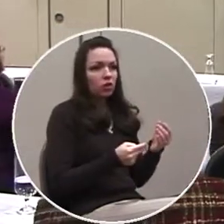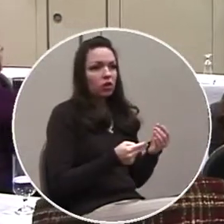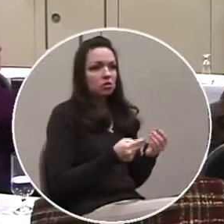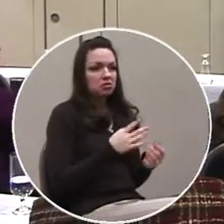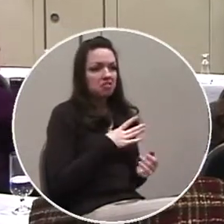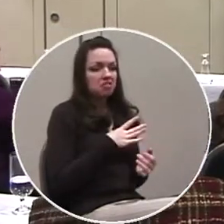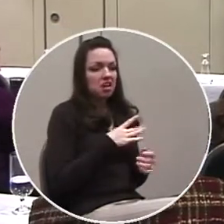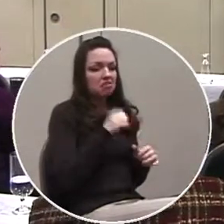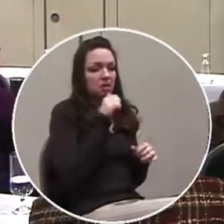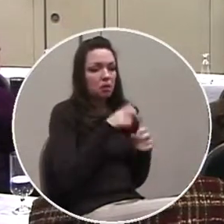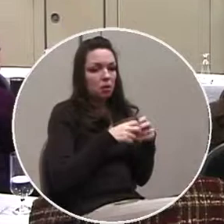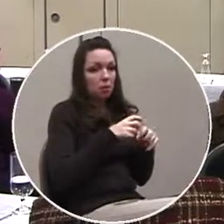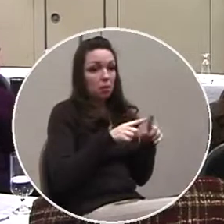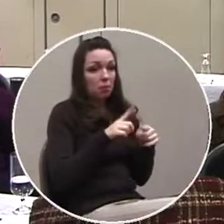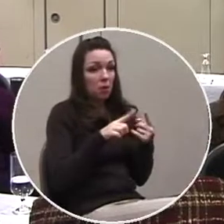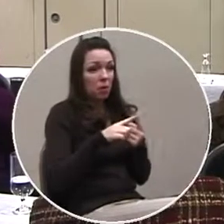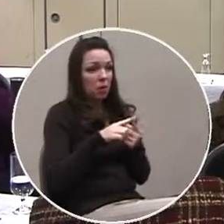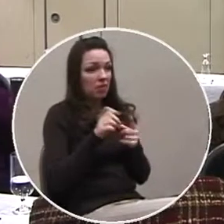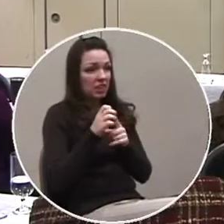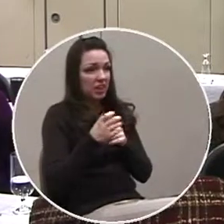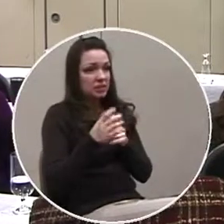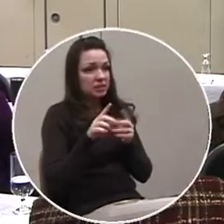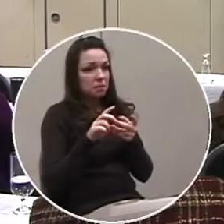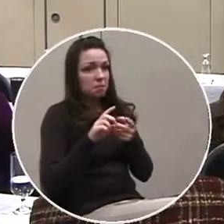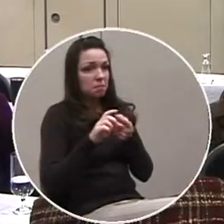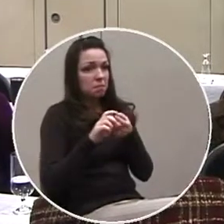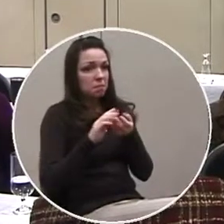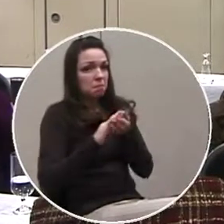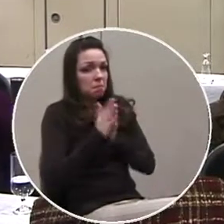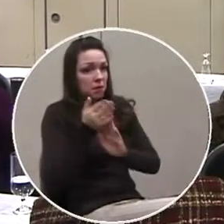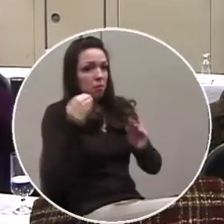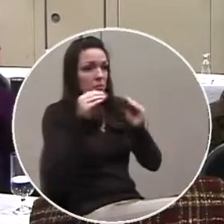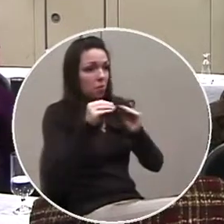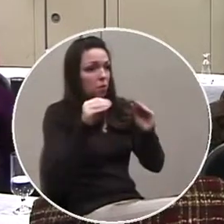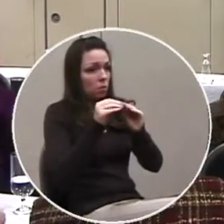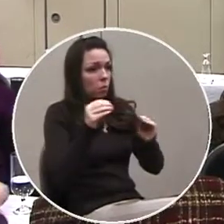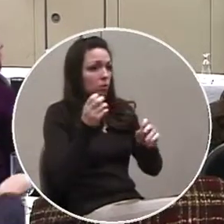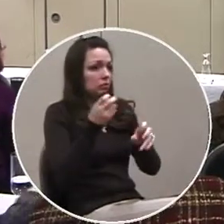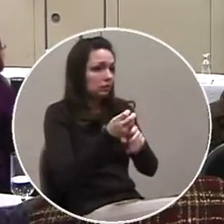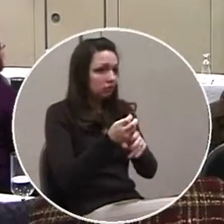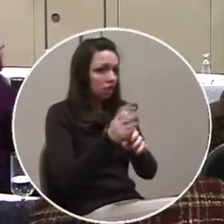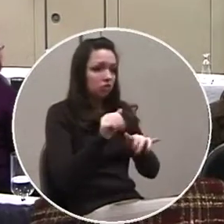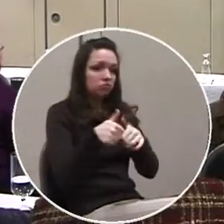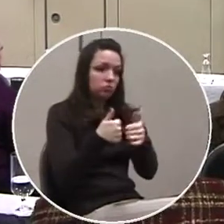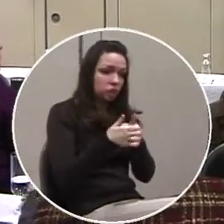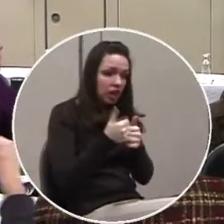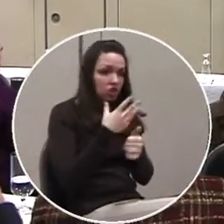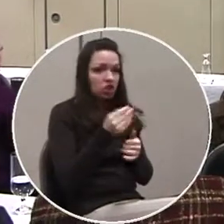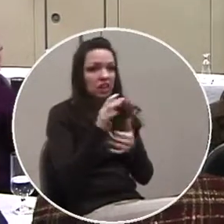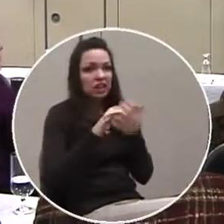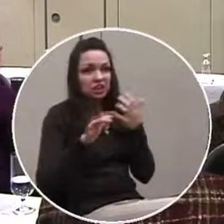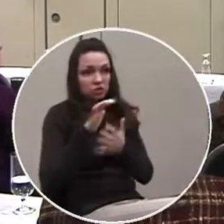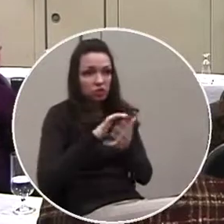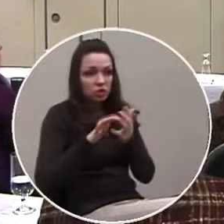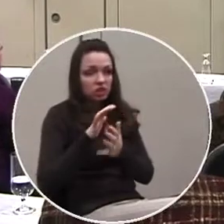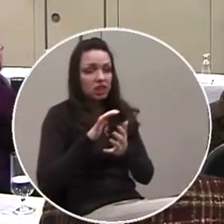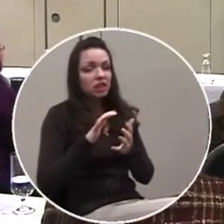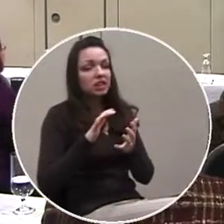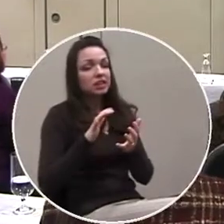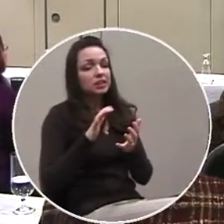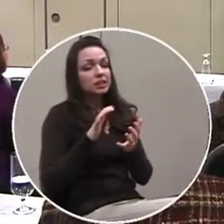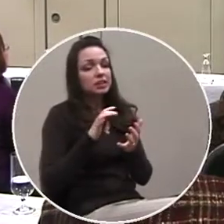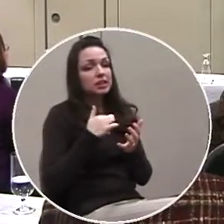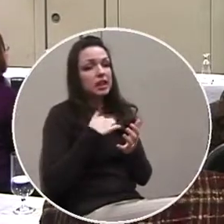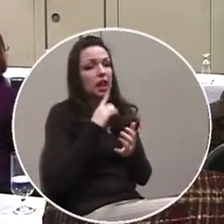of the things, as cases become more and more difficult, challenging, confusing, intractable behavior, etc.,